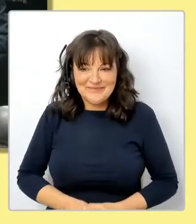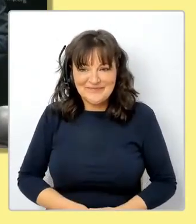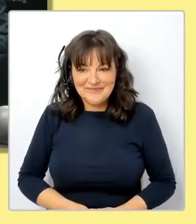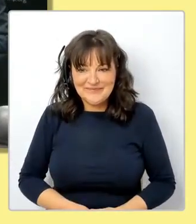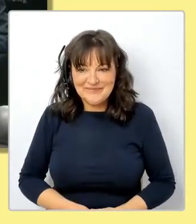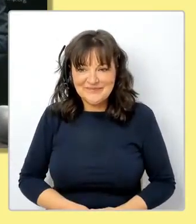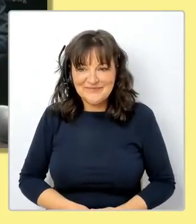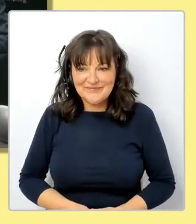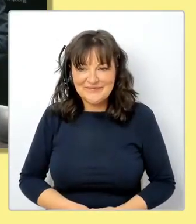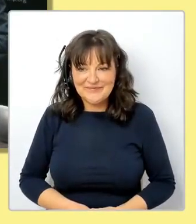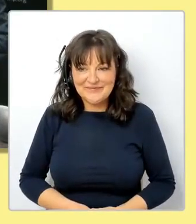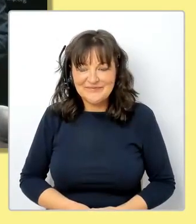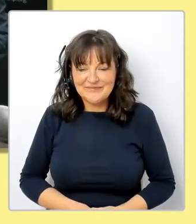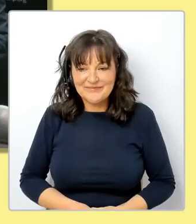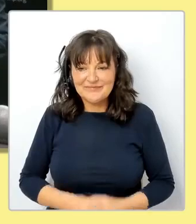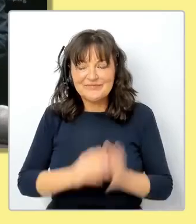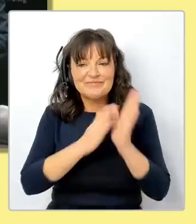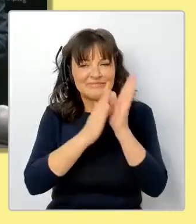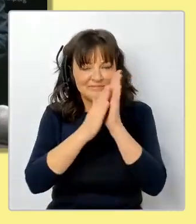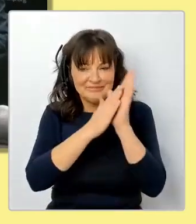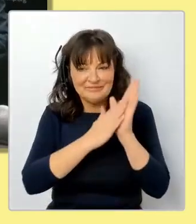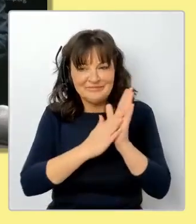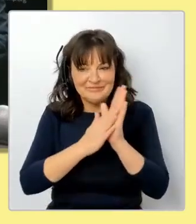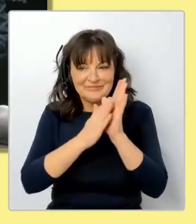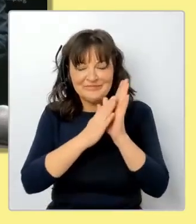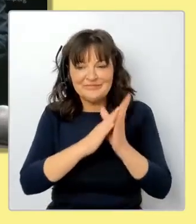Thank you. And now,